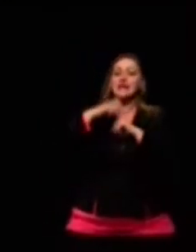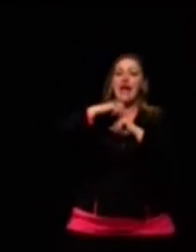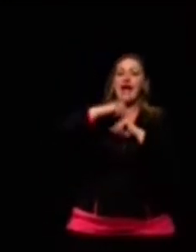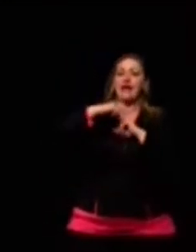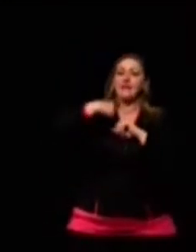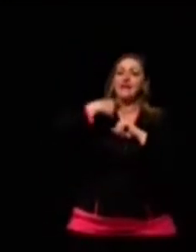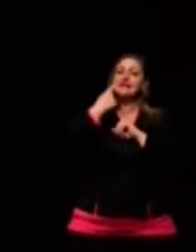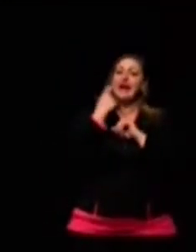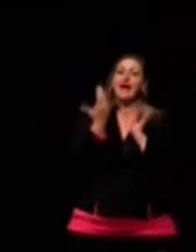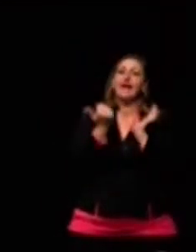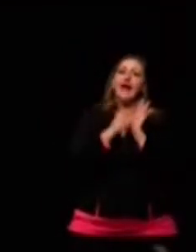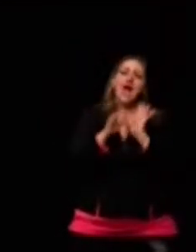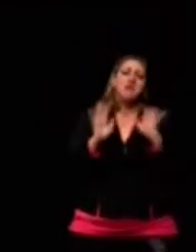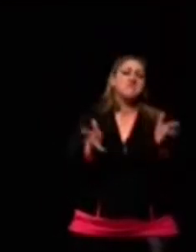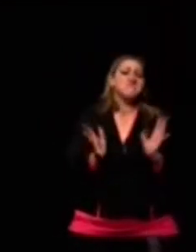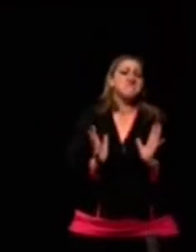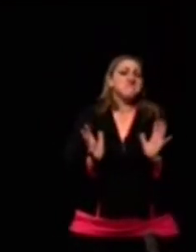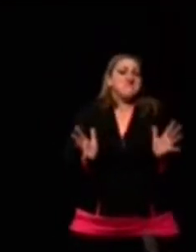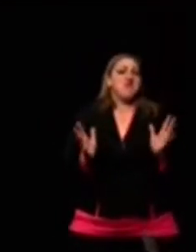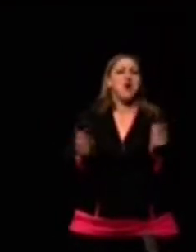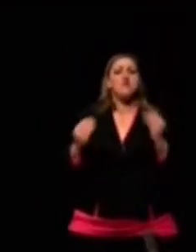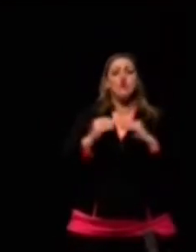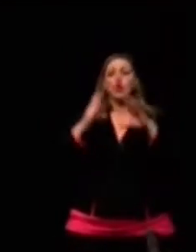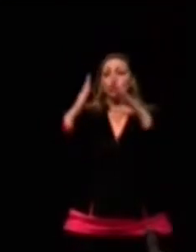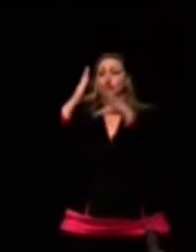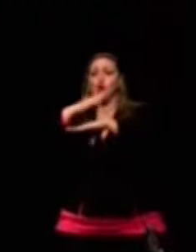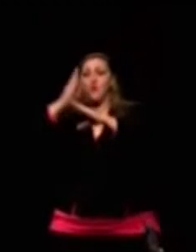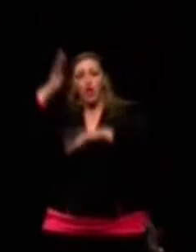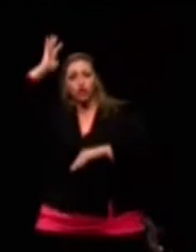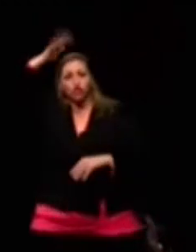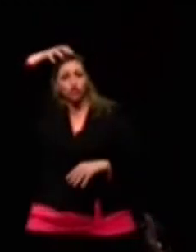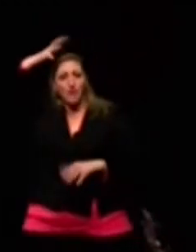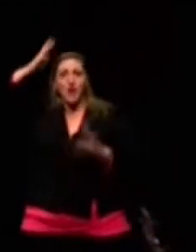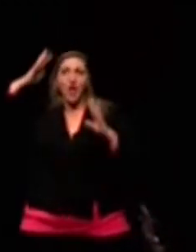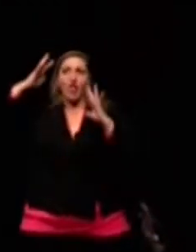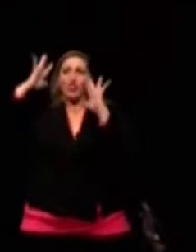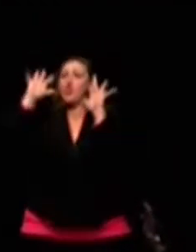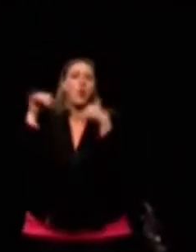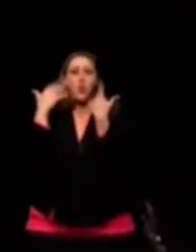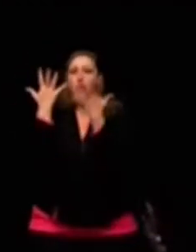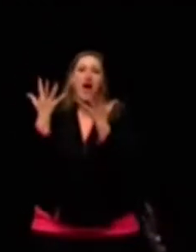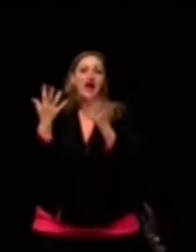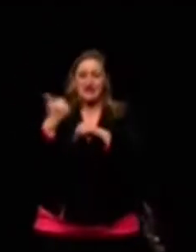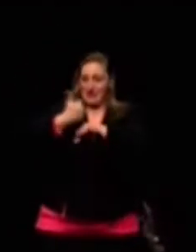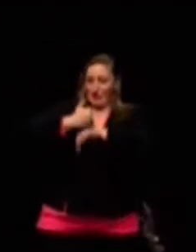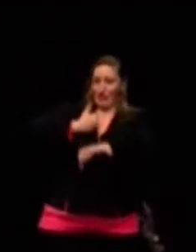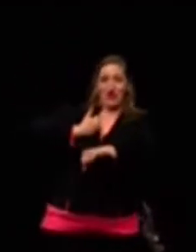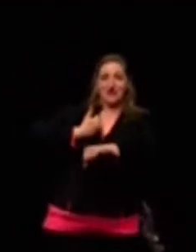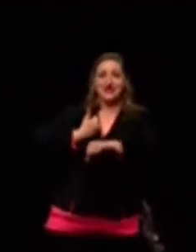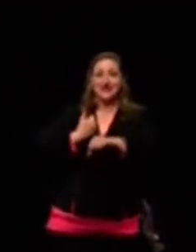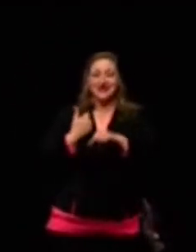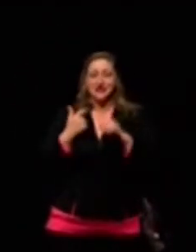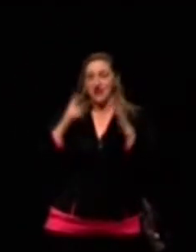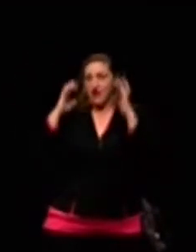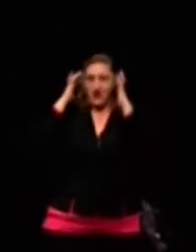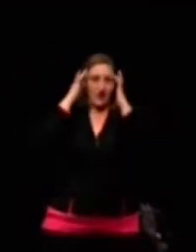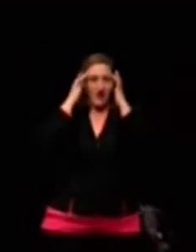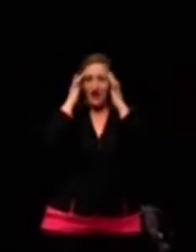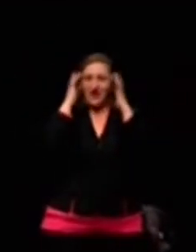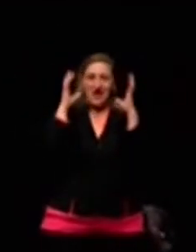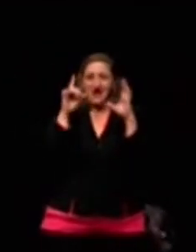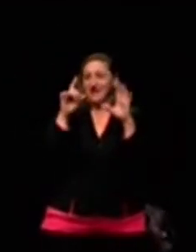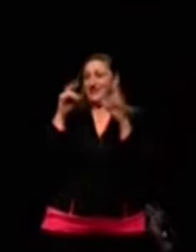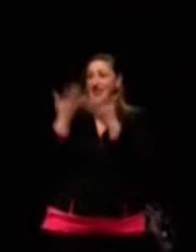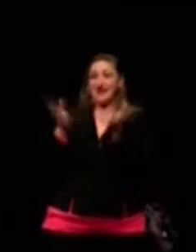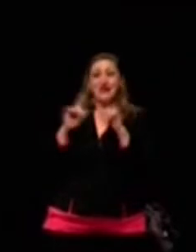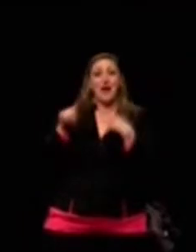noticed. It's funny, the more trouble Trump gets into, the wilder the charges and conspiracy